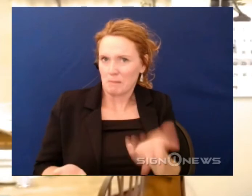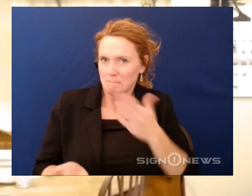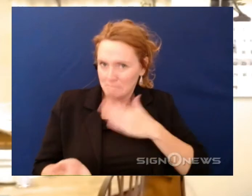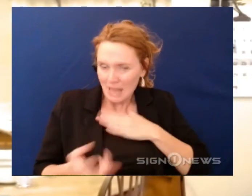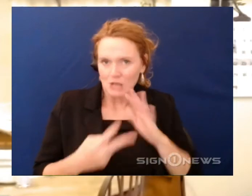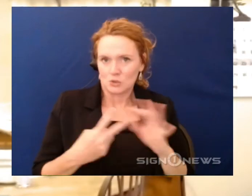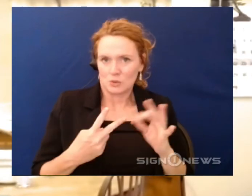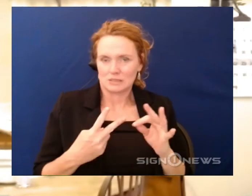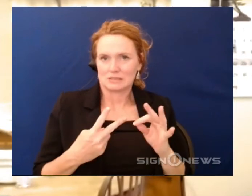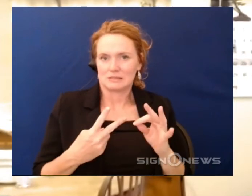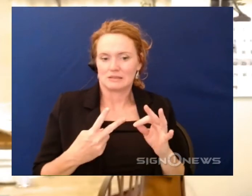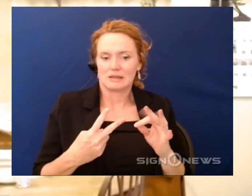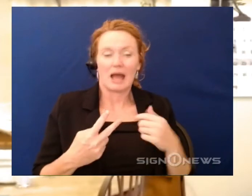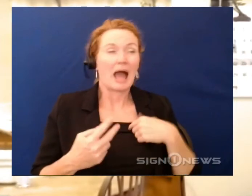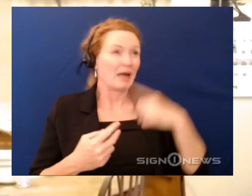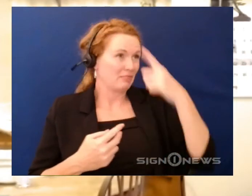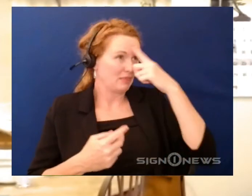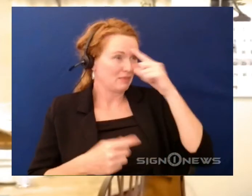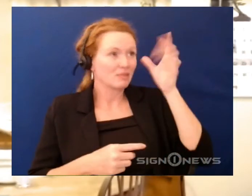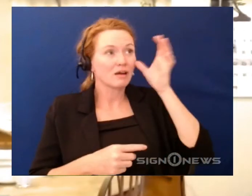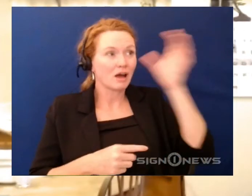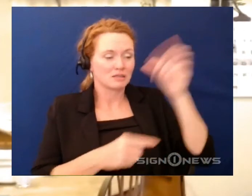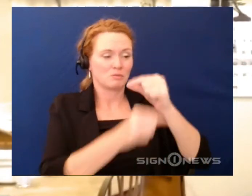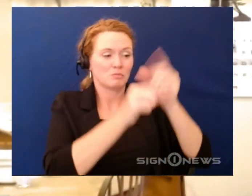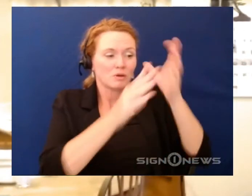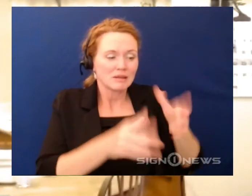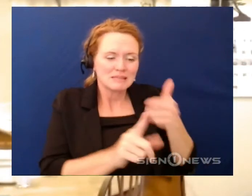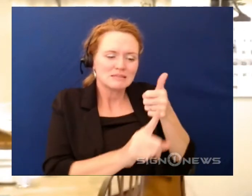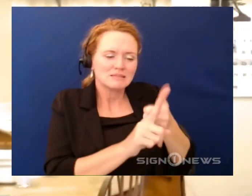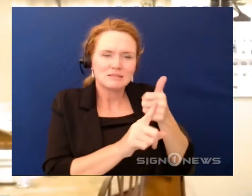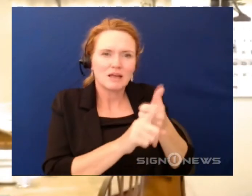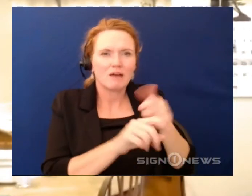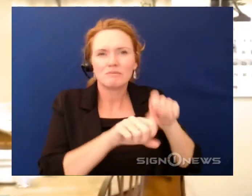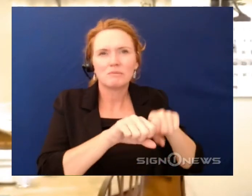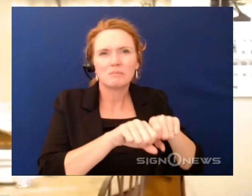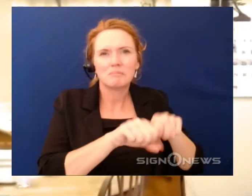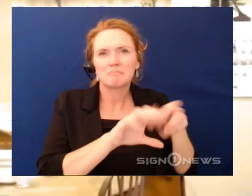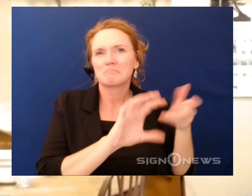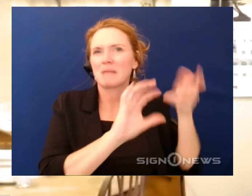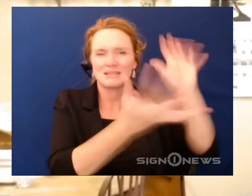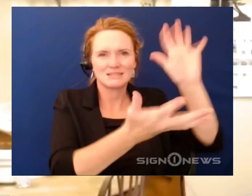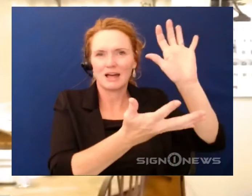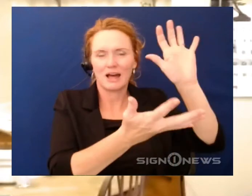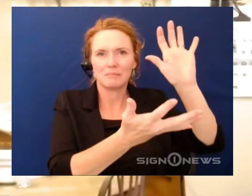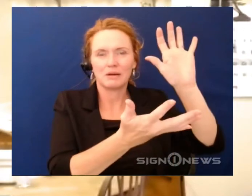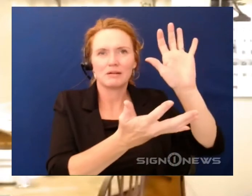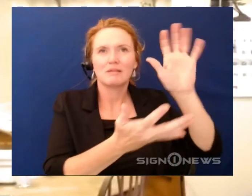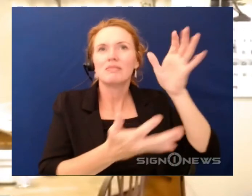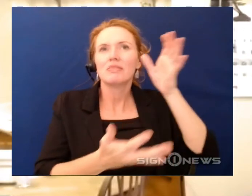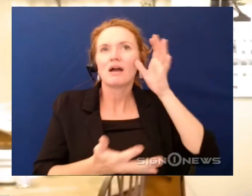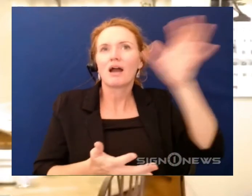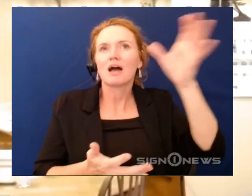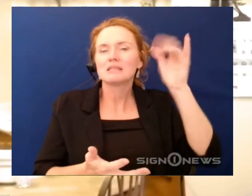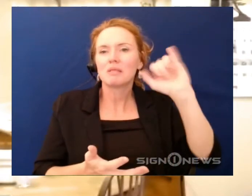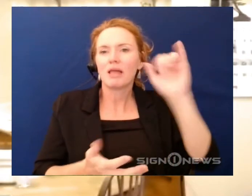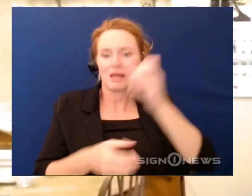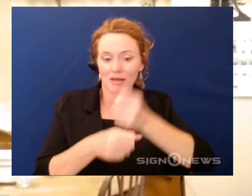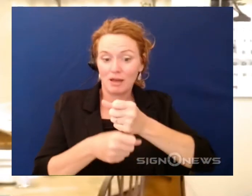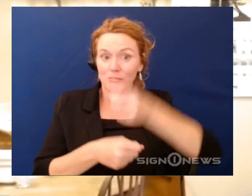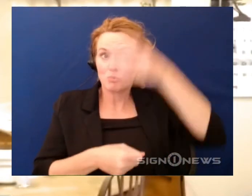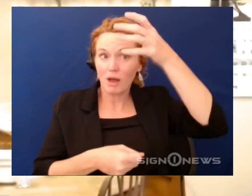I think guardianship is a broken umbrella. When it's raining outside, you still need to deal with the flood.